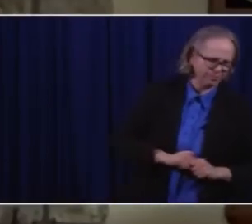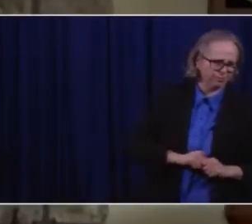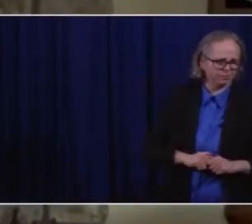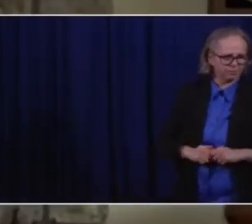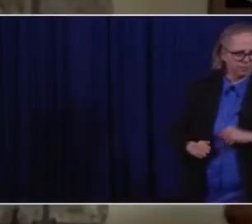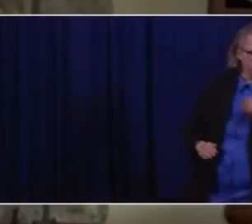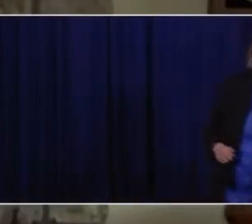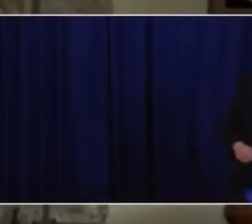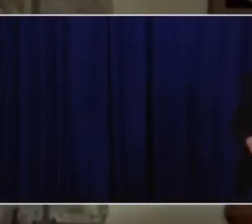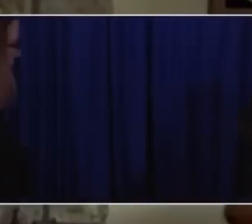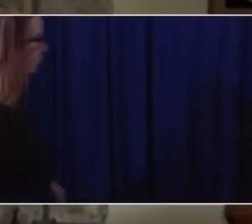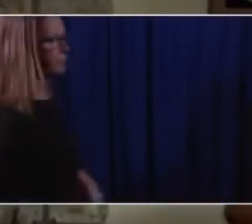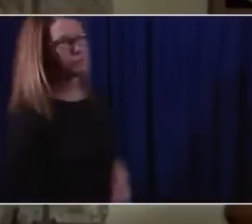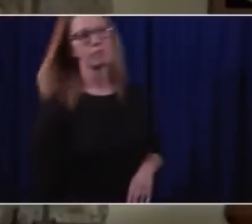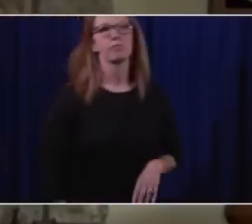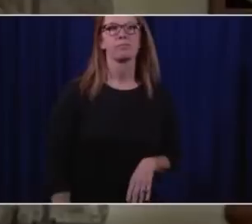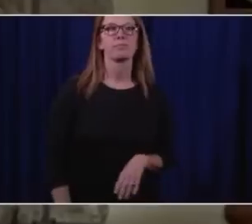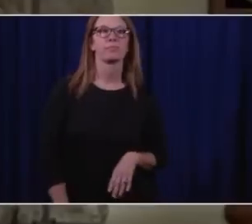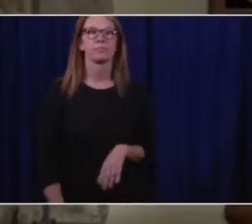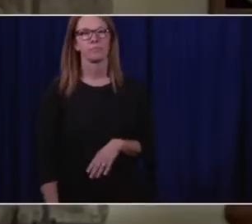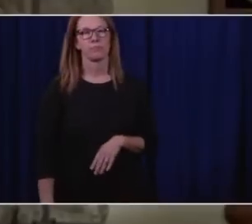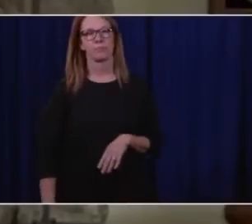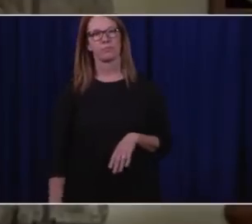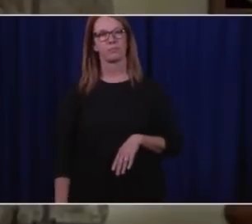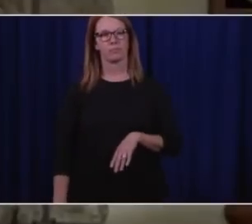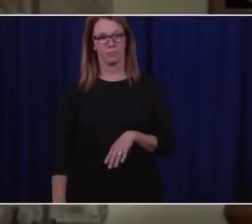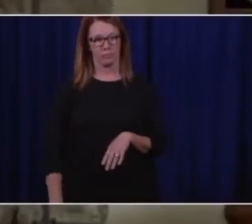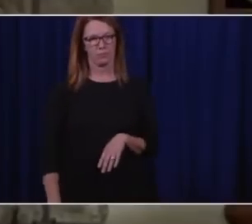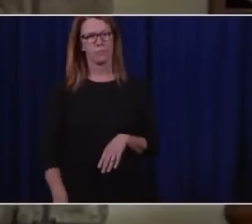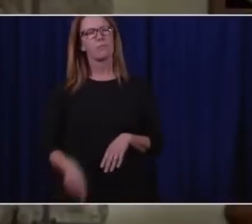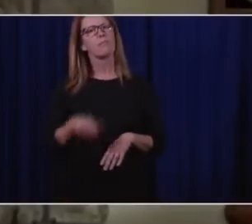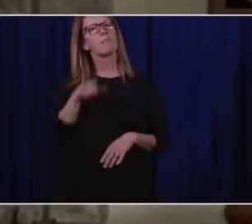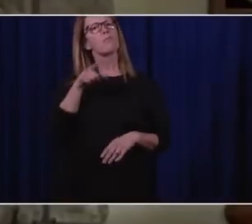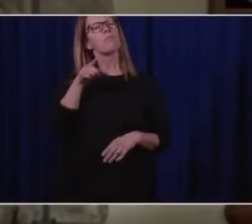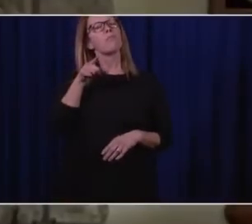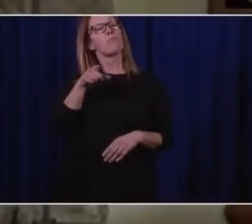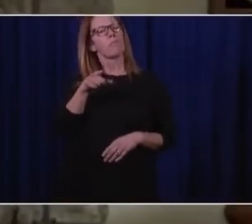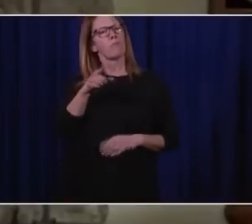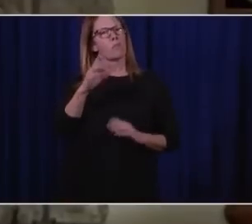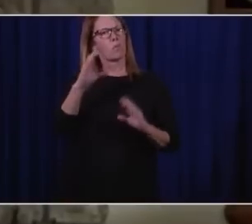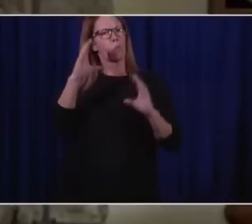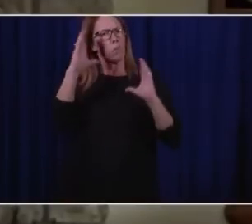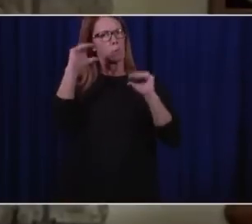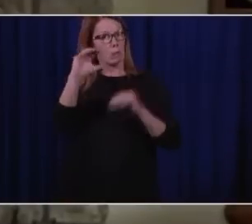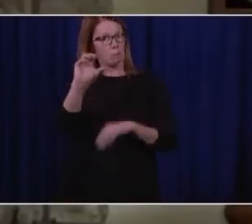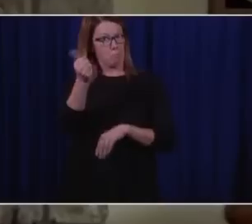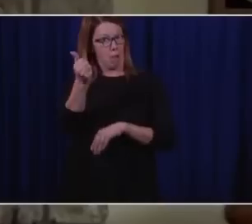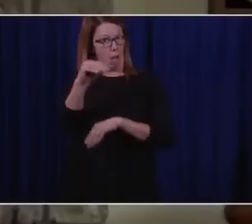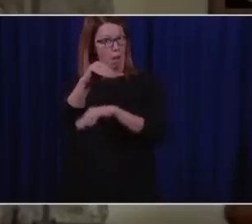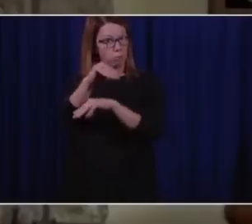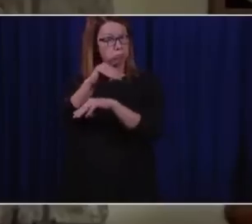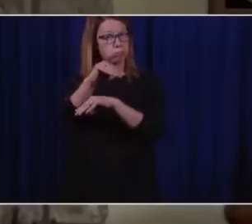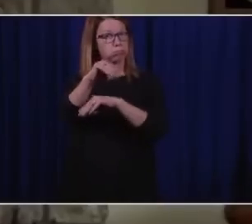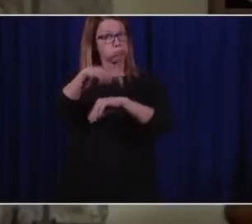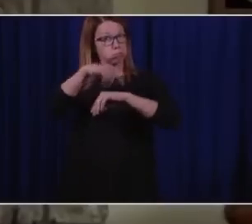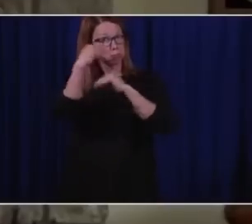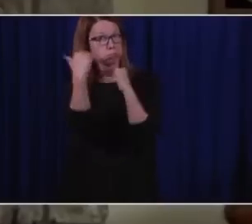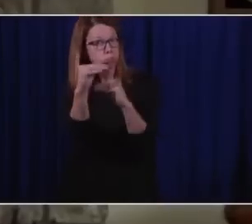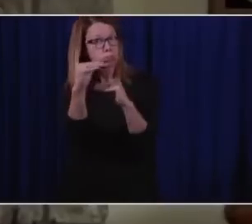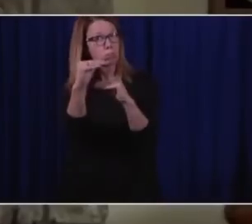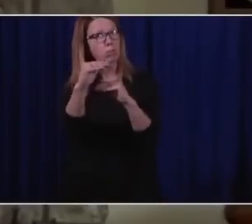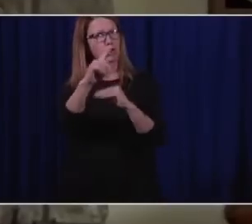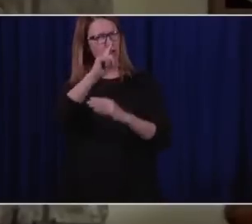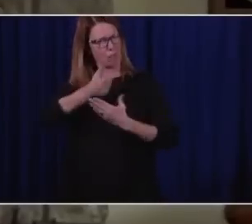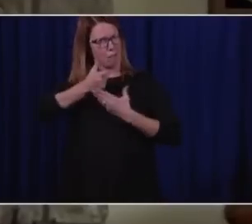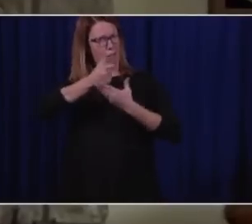Cincinnati. Hey, Ben. Hi, Governor. Do you expect the 10 p.m. curfew to play a big role in